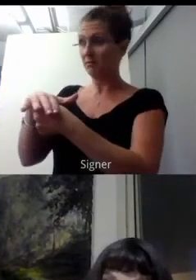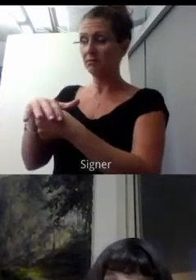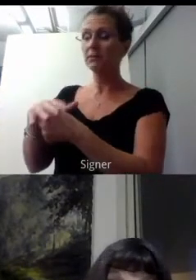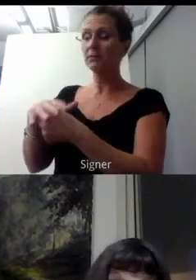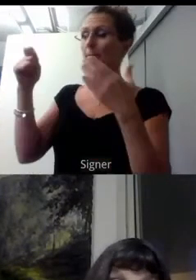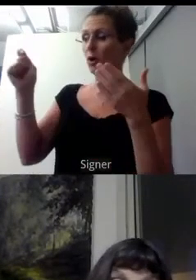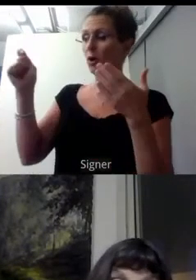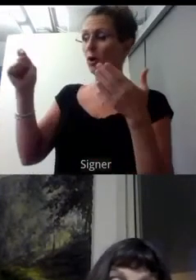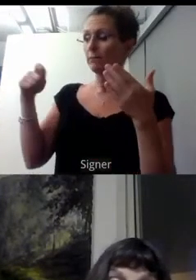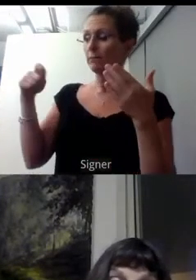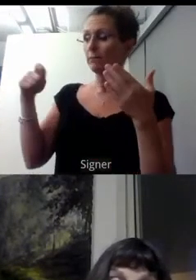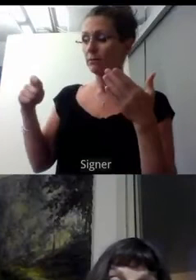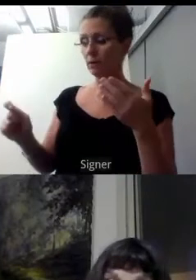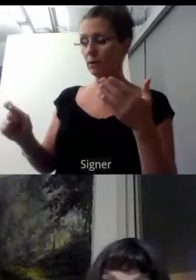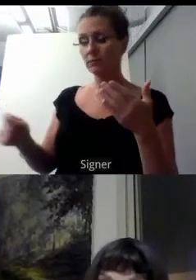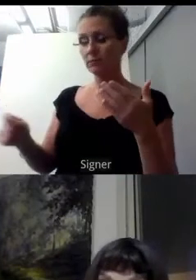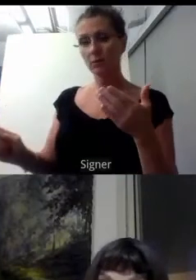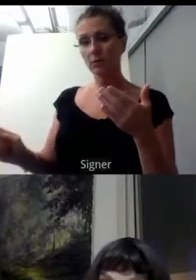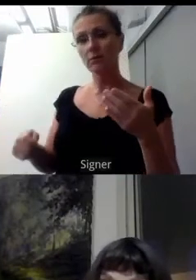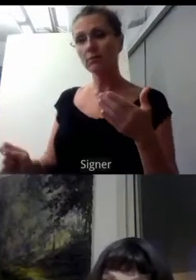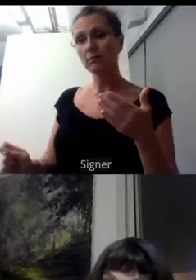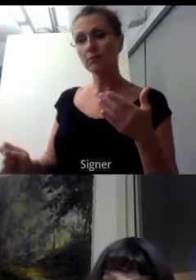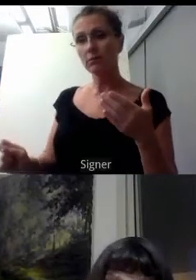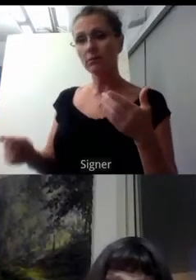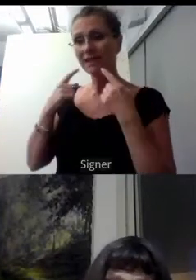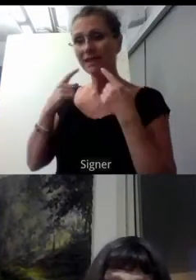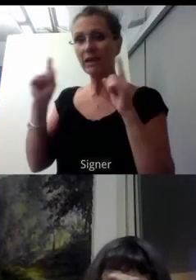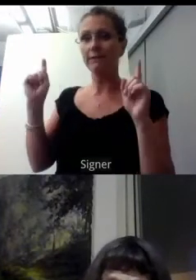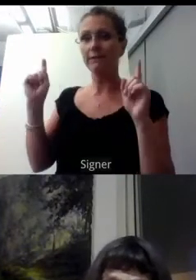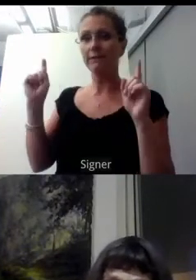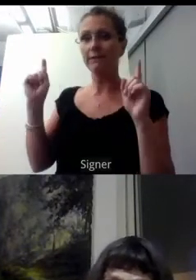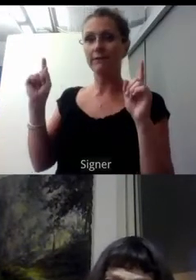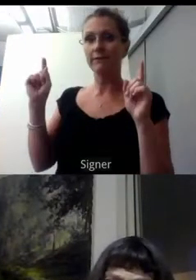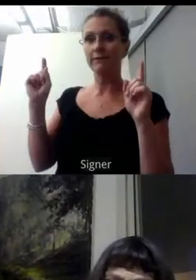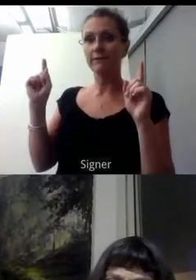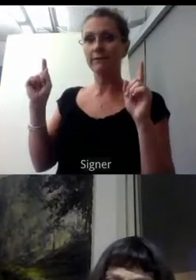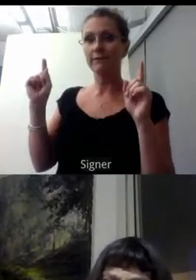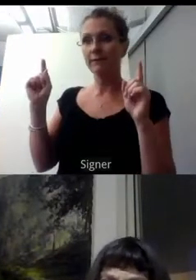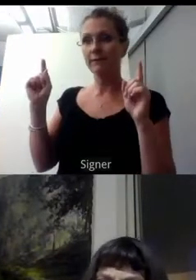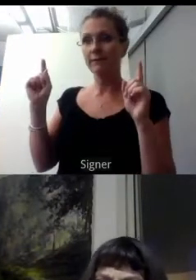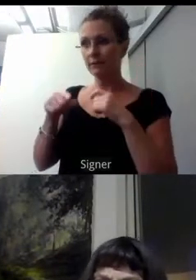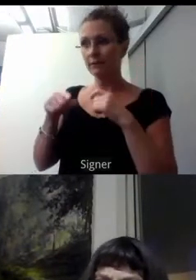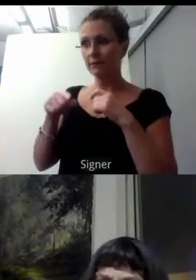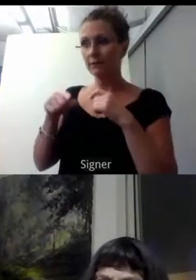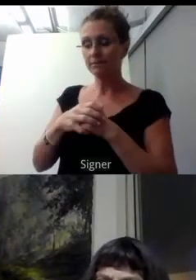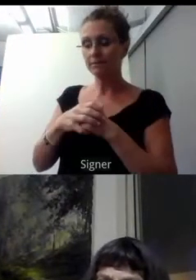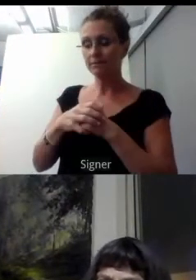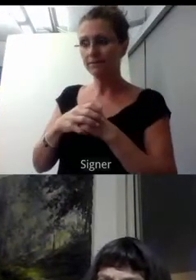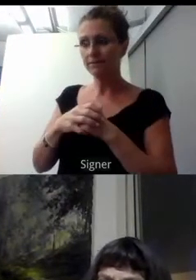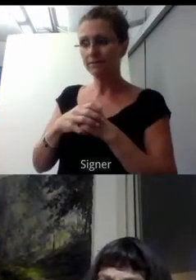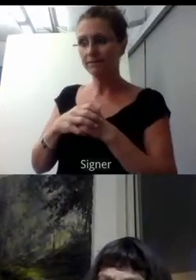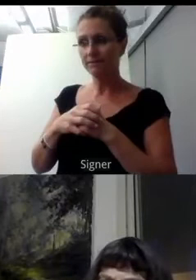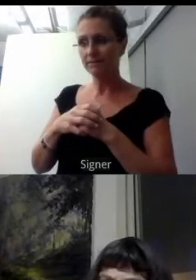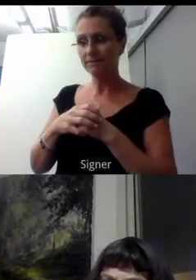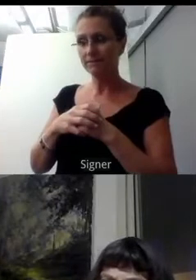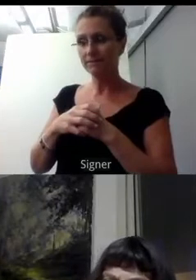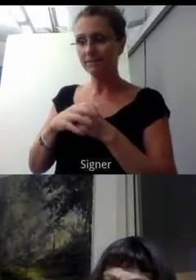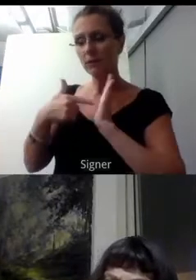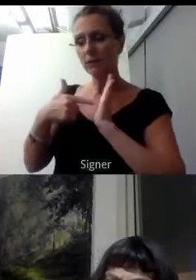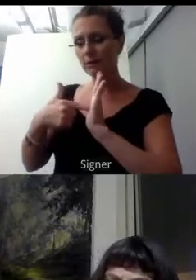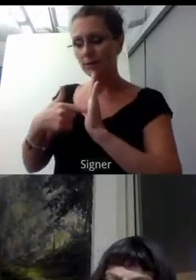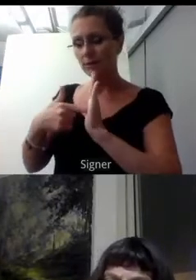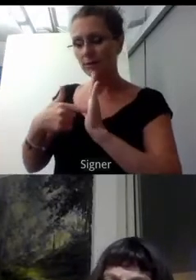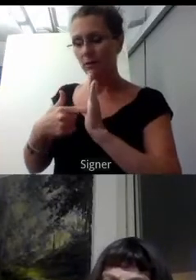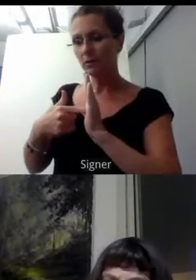defect there is in this site. For example, whether the site has an elevator